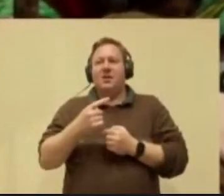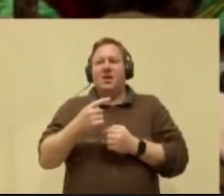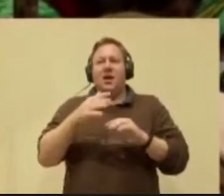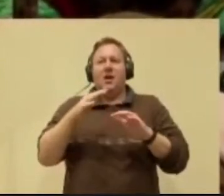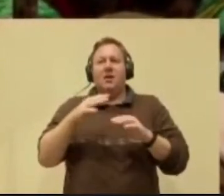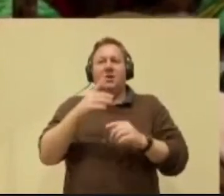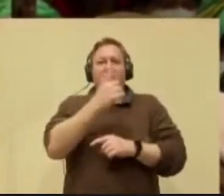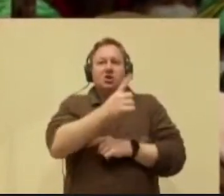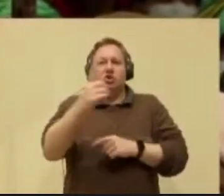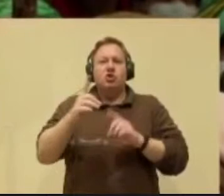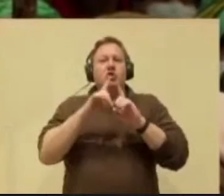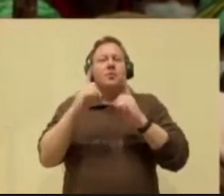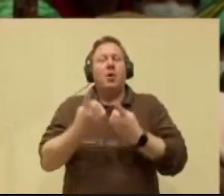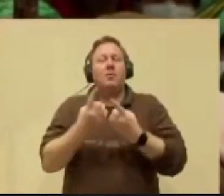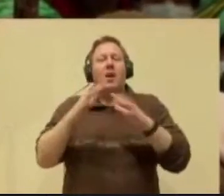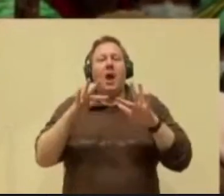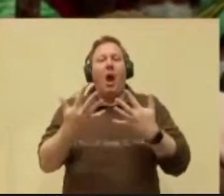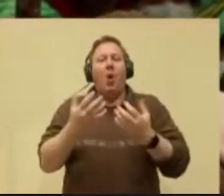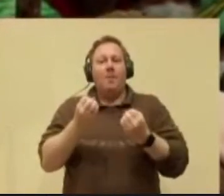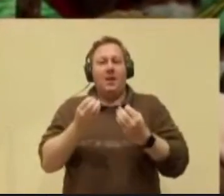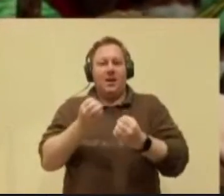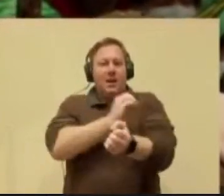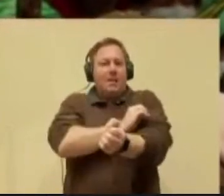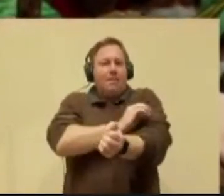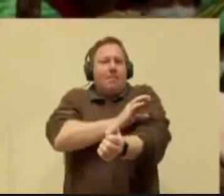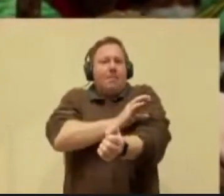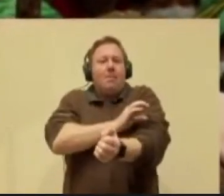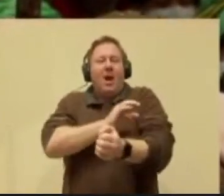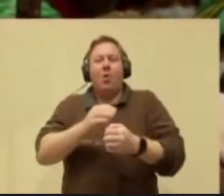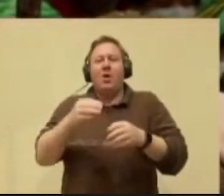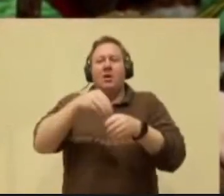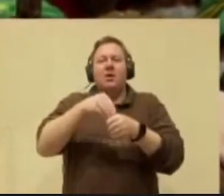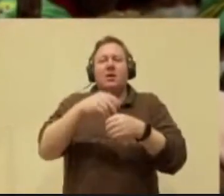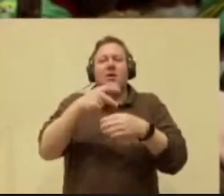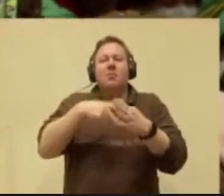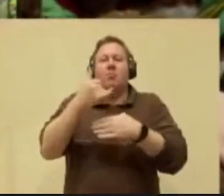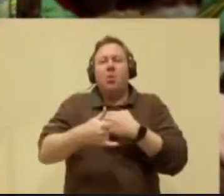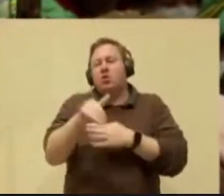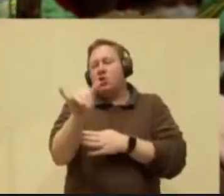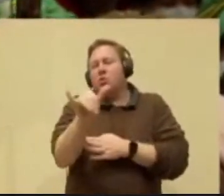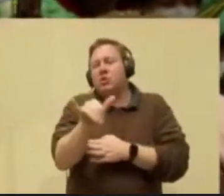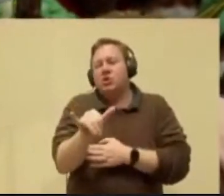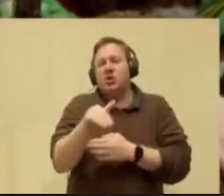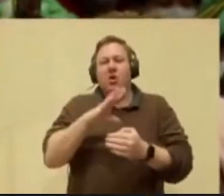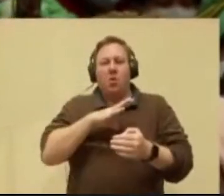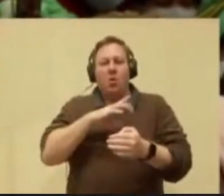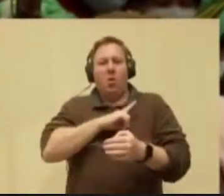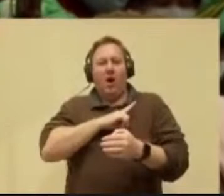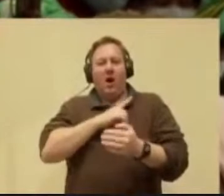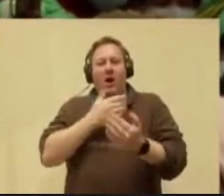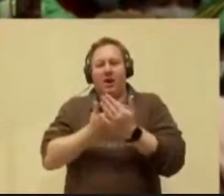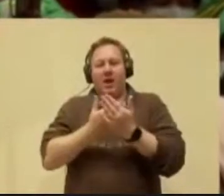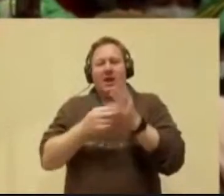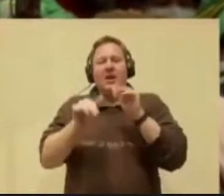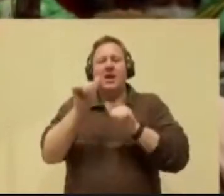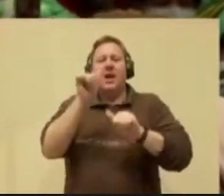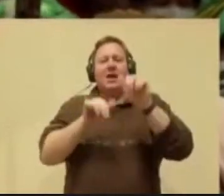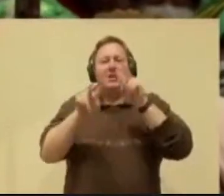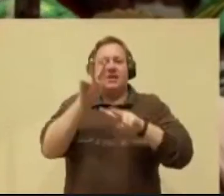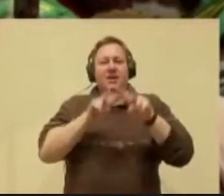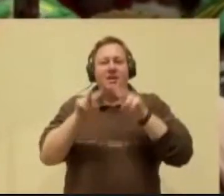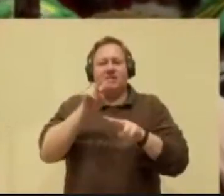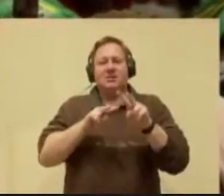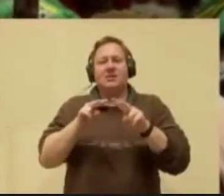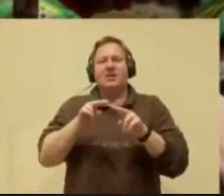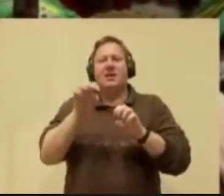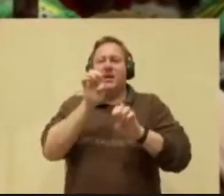women has been empowered in which project so that we must be able to assess and evaluate the work of each